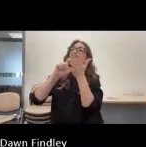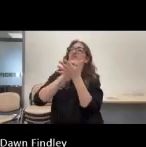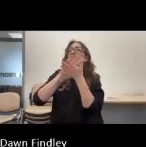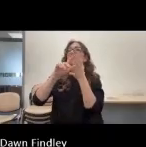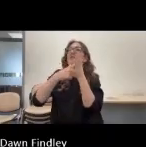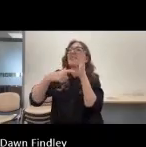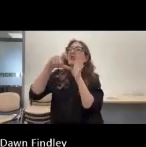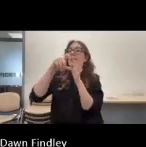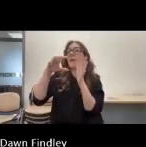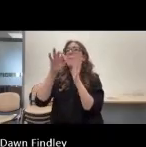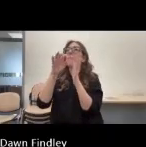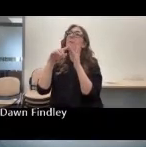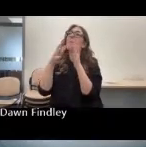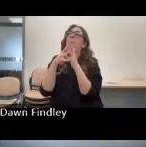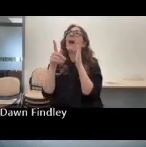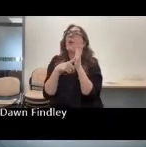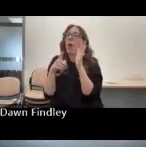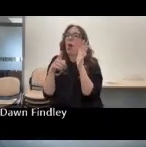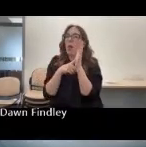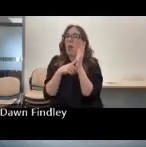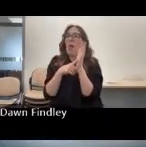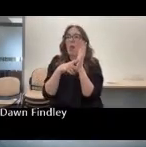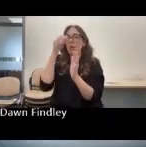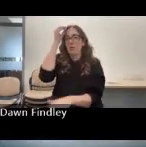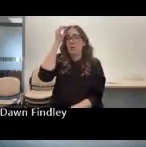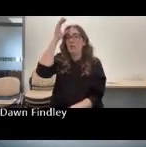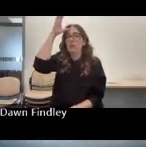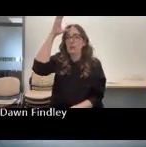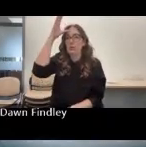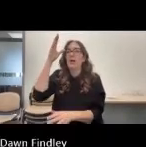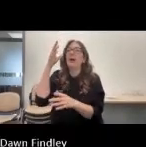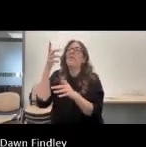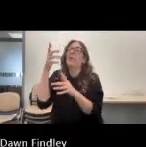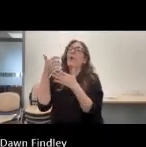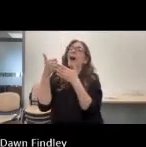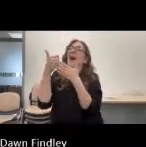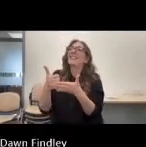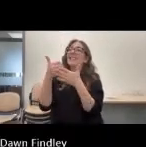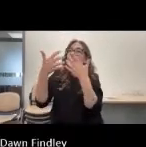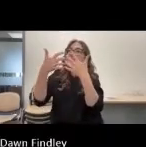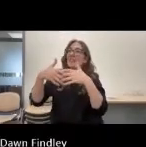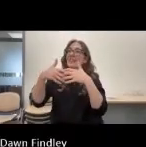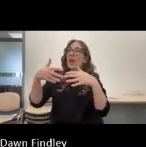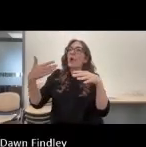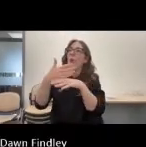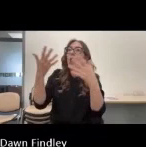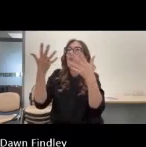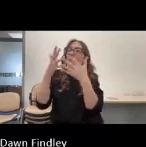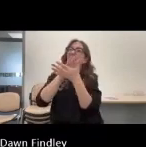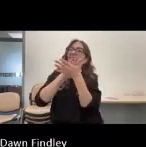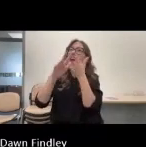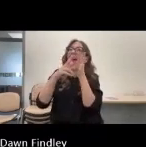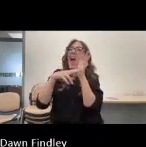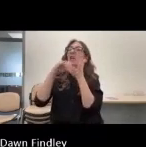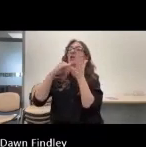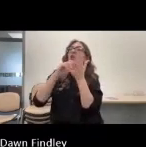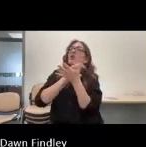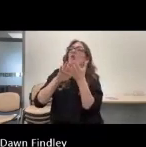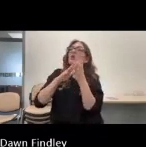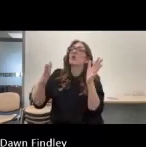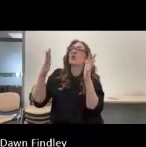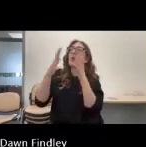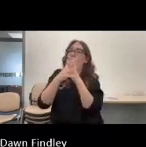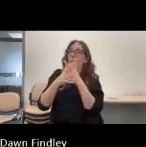Officer Specialist in Assistive Tech at Henshaws. So I will pass you on to Richard, and if you have